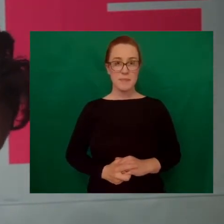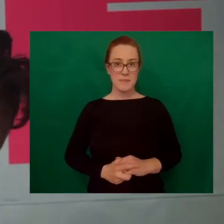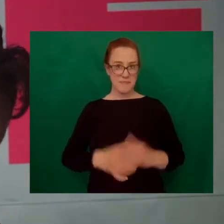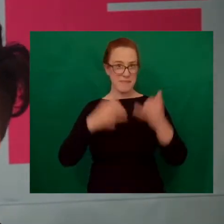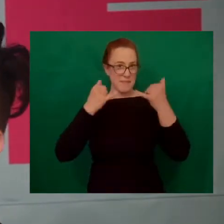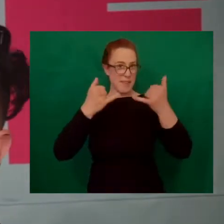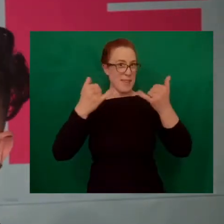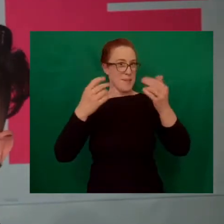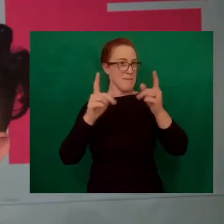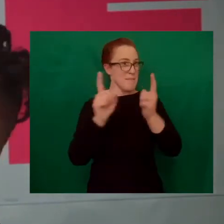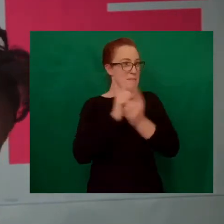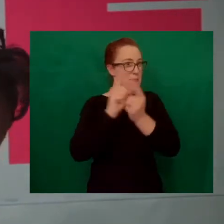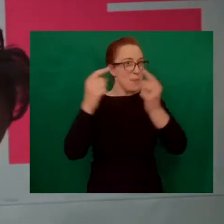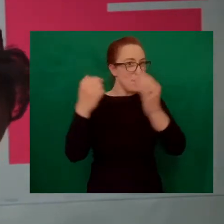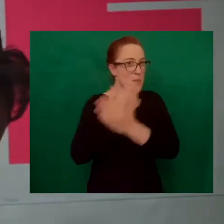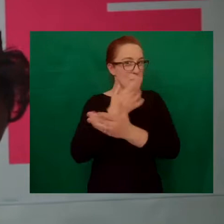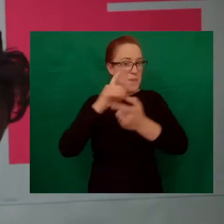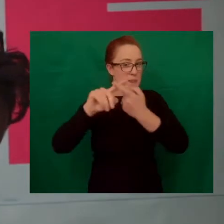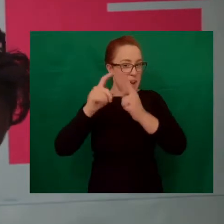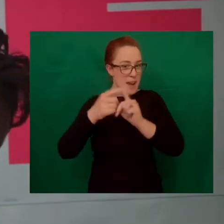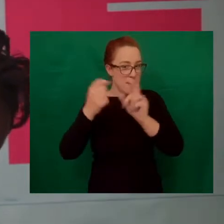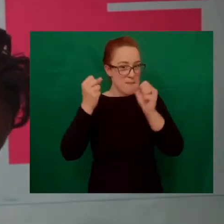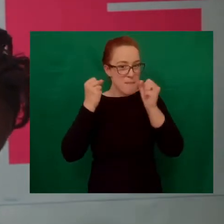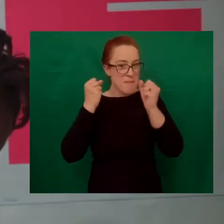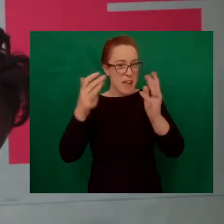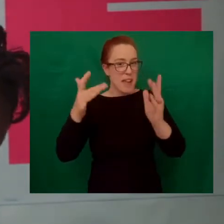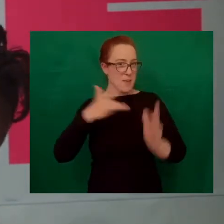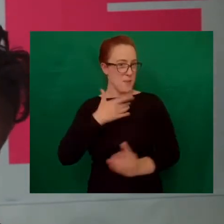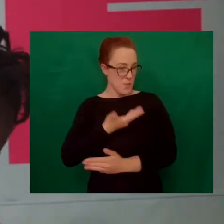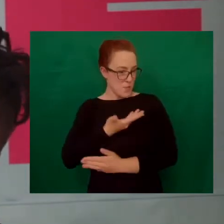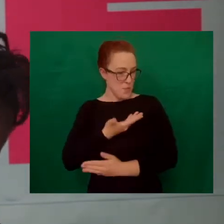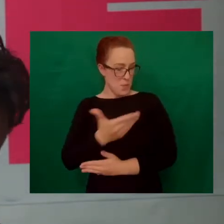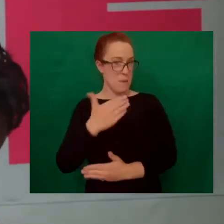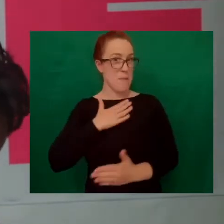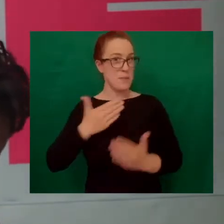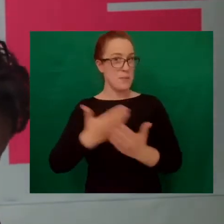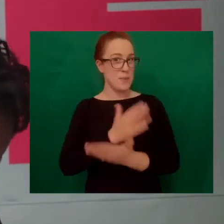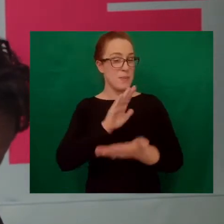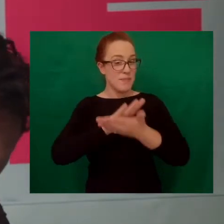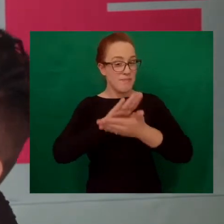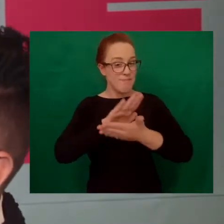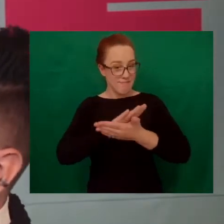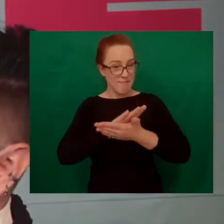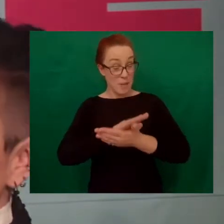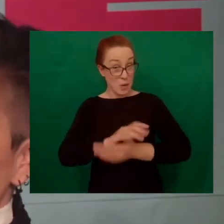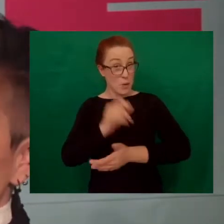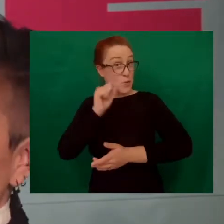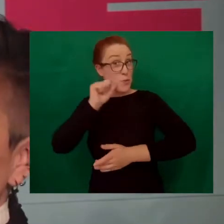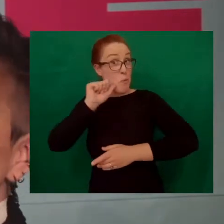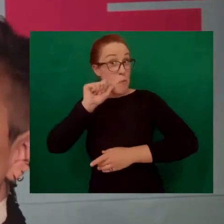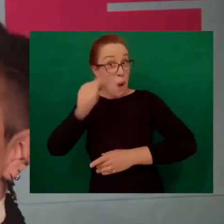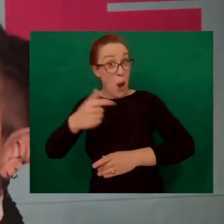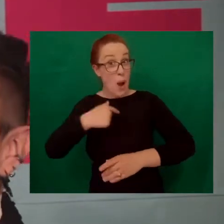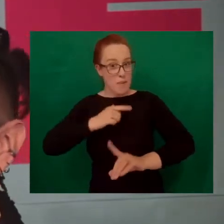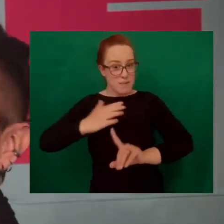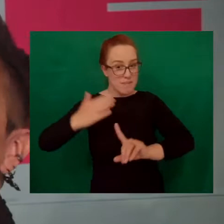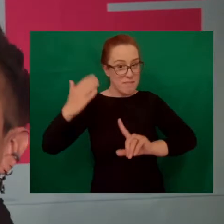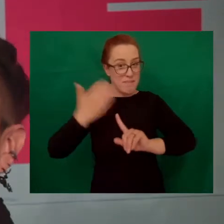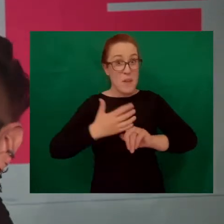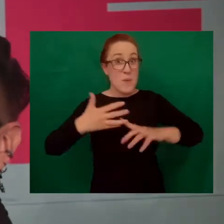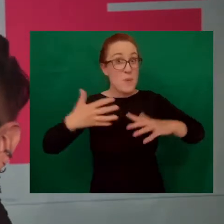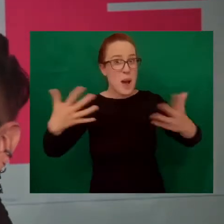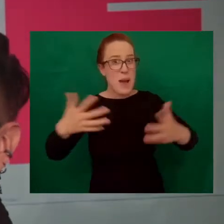I made lots of new friends today. I felt welcome in my new school. Tomorrow, I will wear my